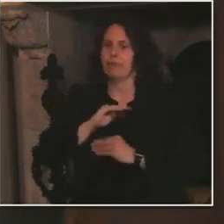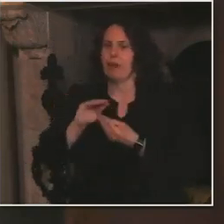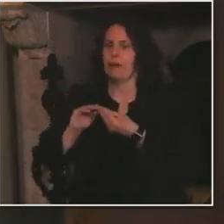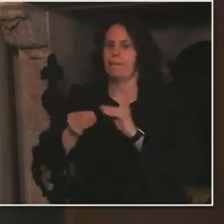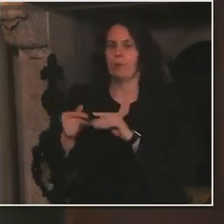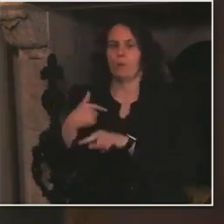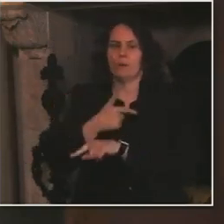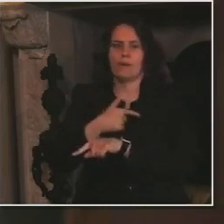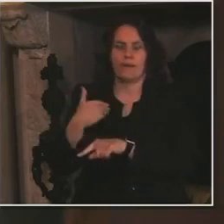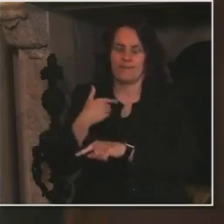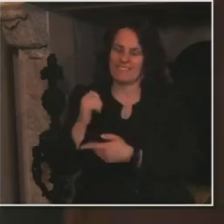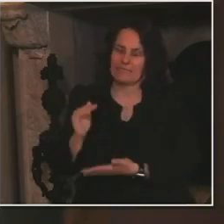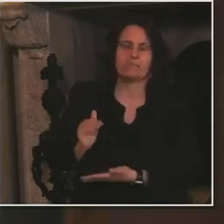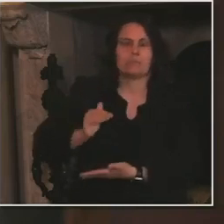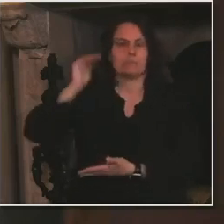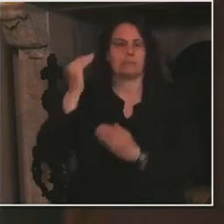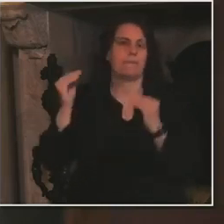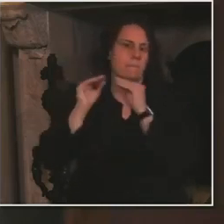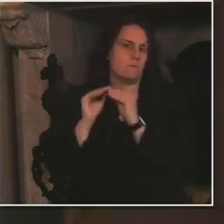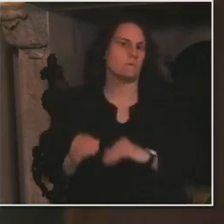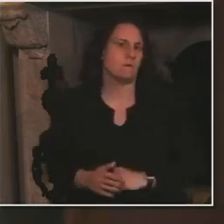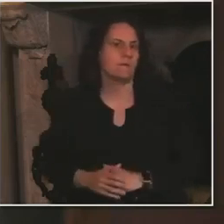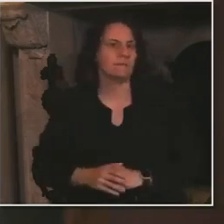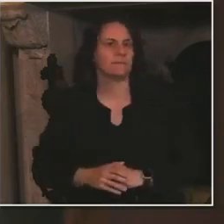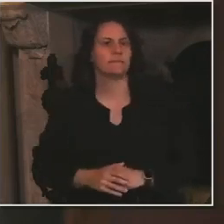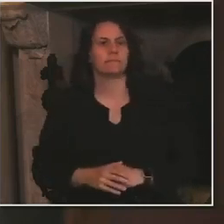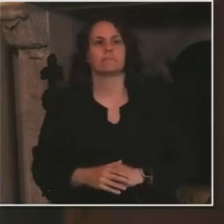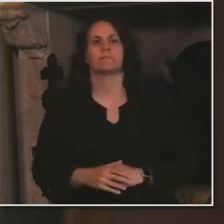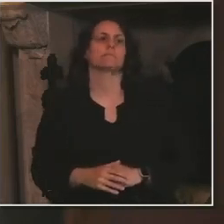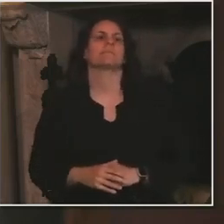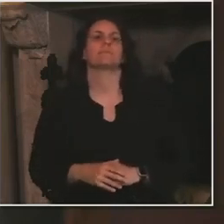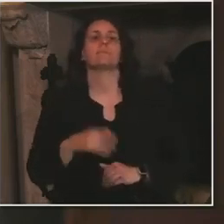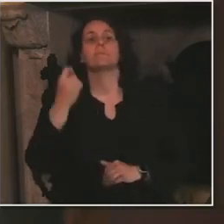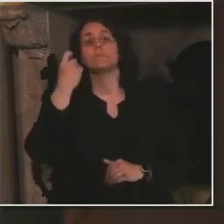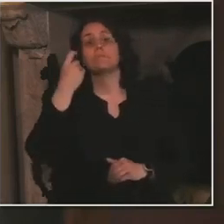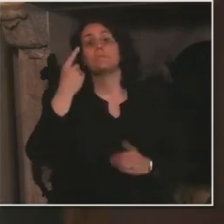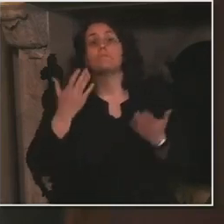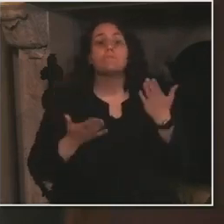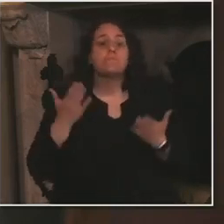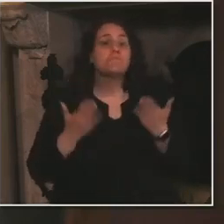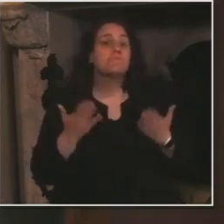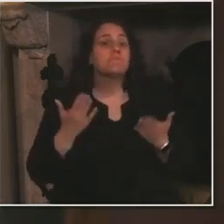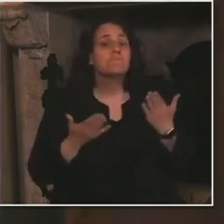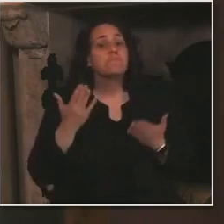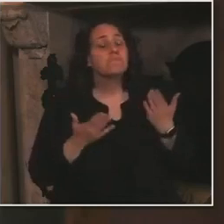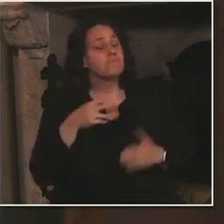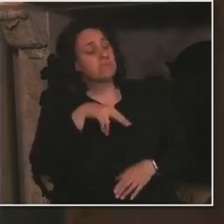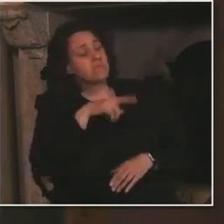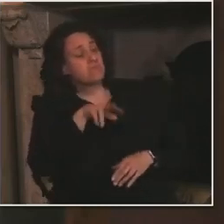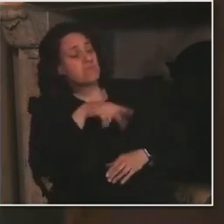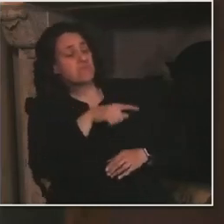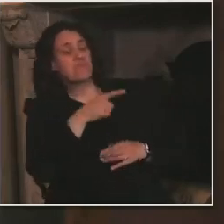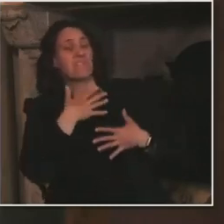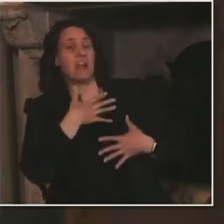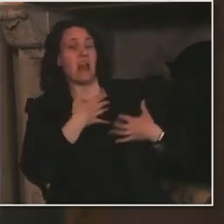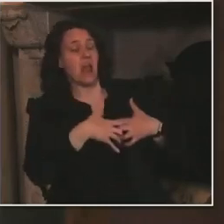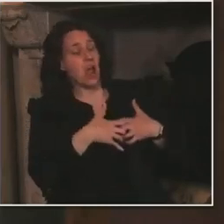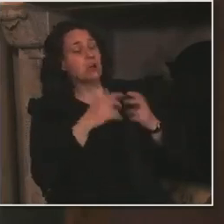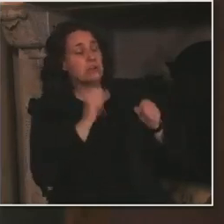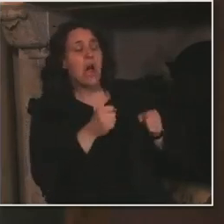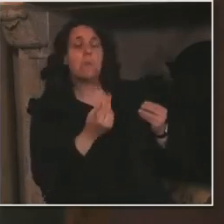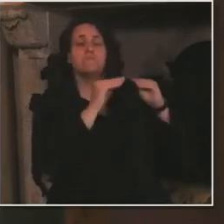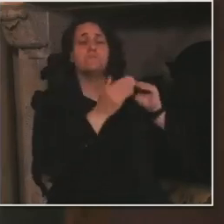it turns out to be ventilators or whether it's PPE and medical supplies more broadly, testing supplies, reagents.